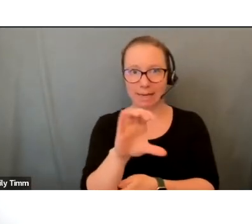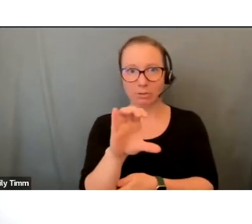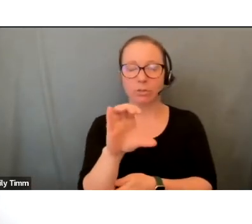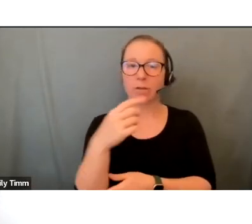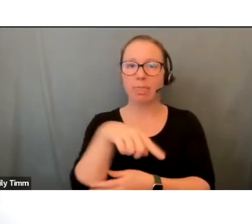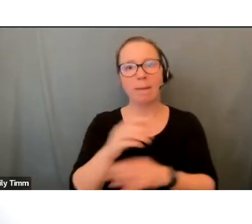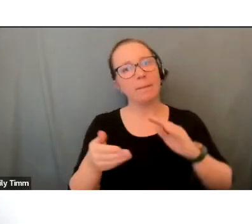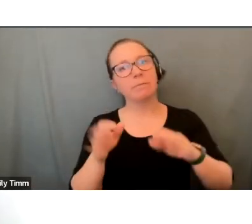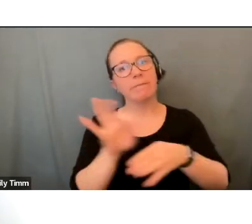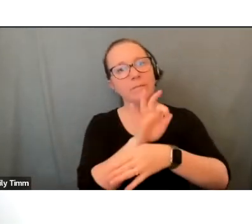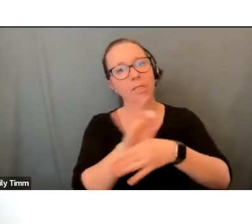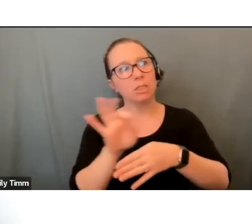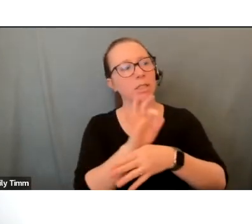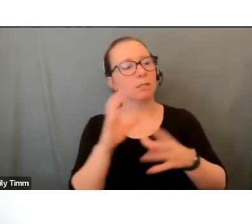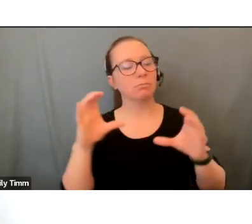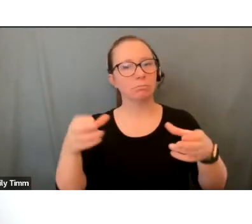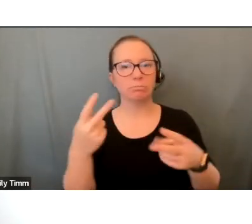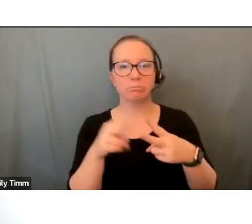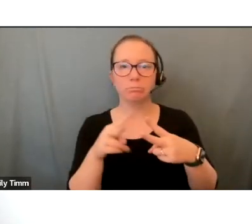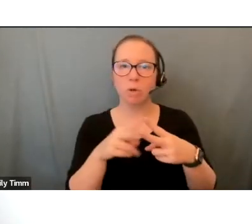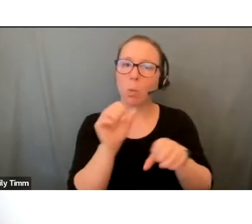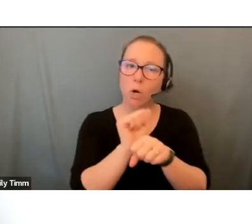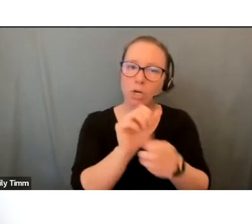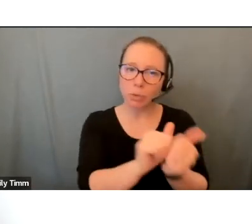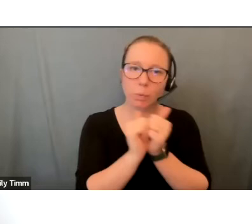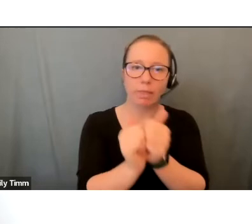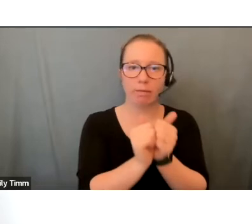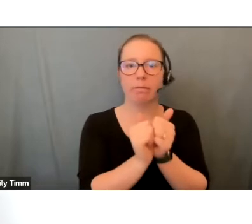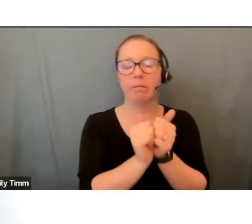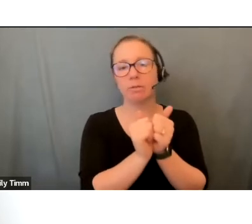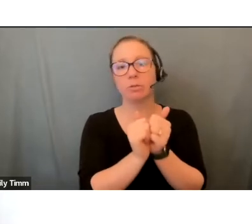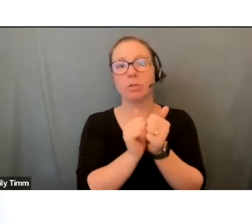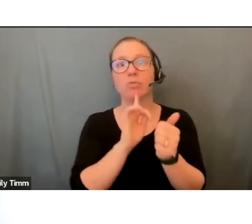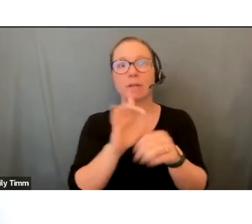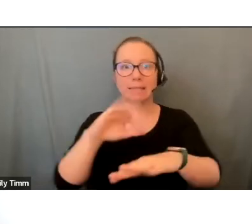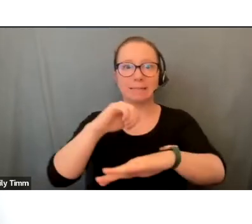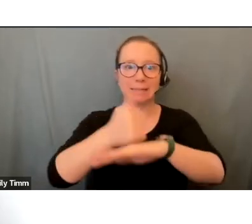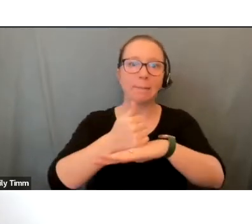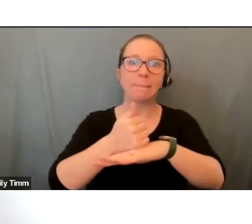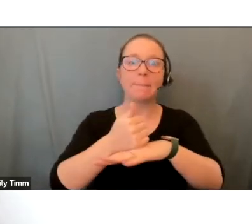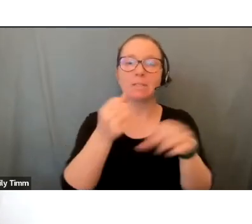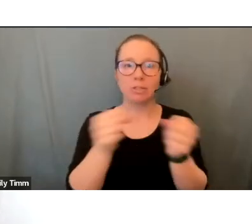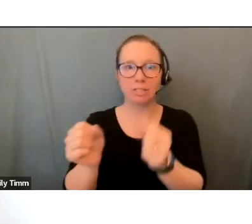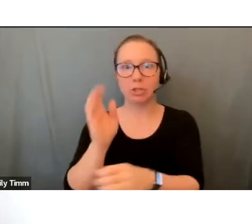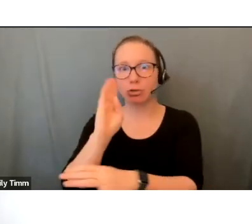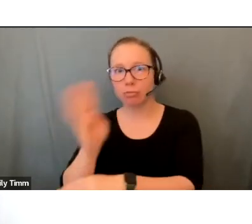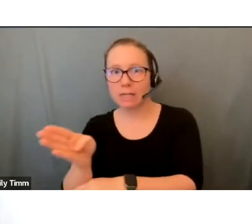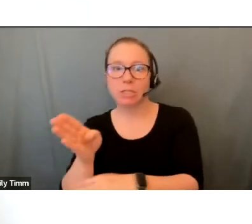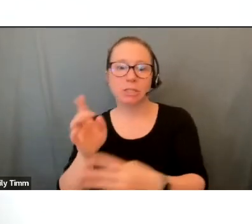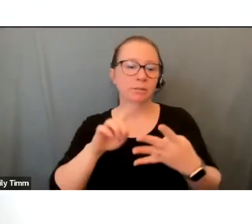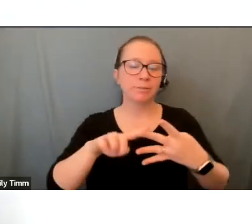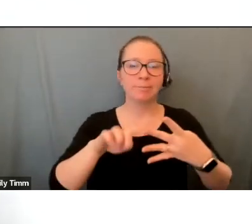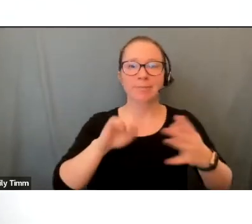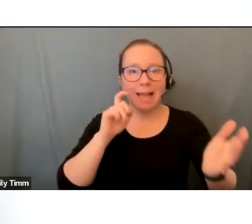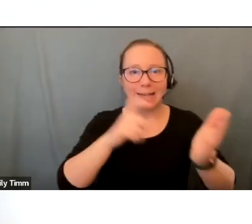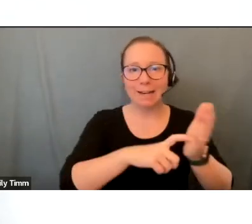functioning and working together to set strategic direction, identify resources that